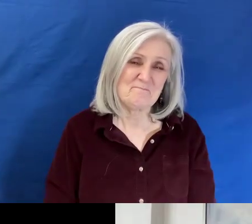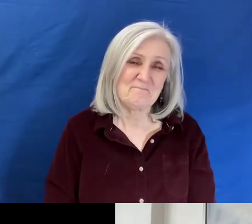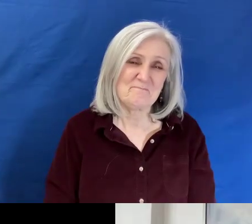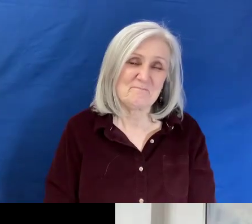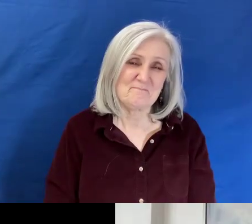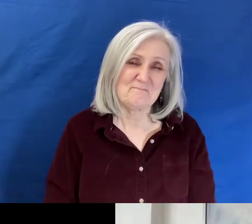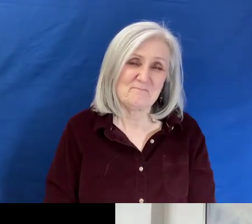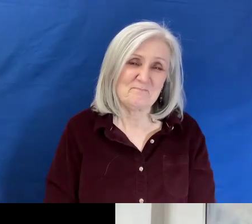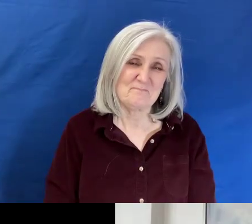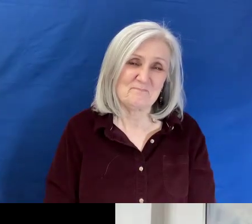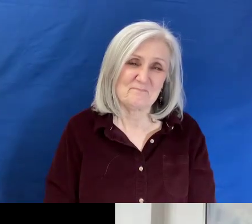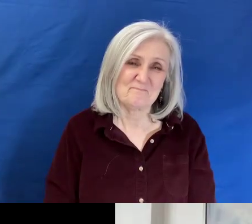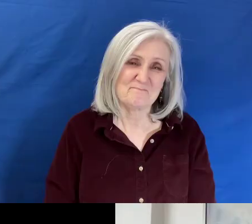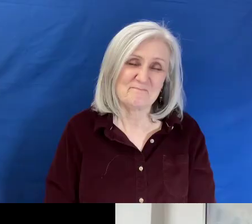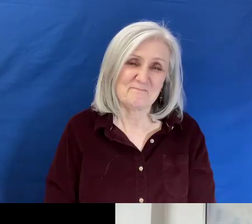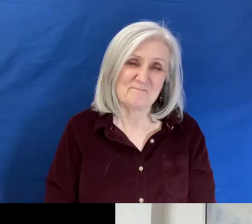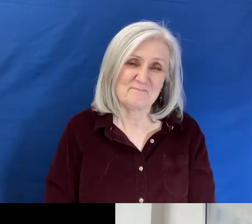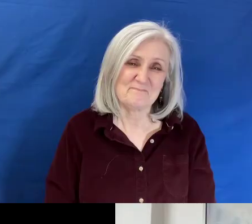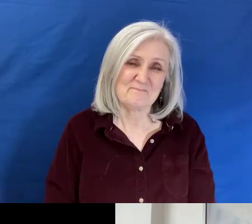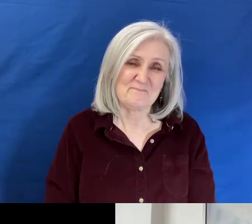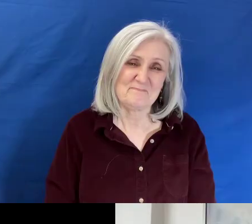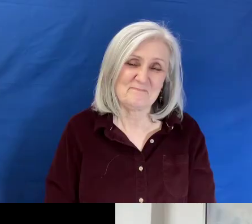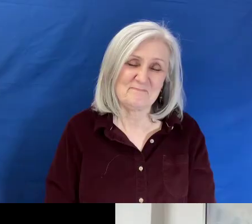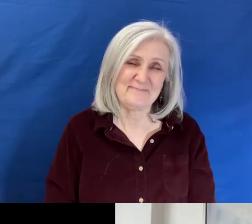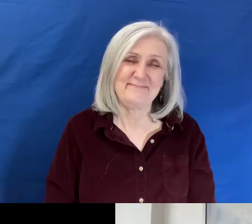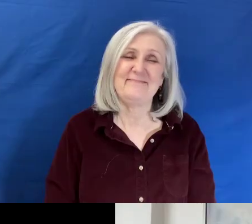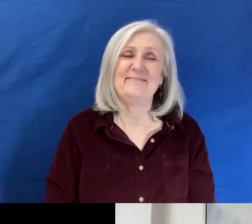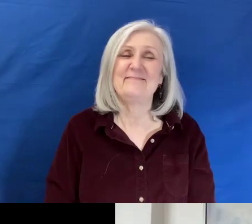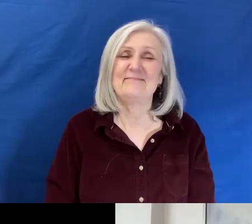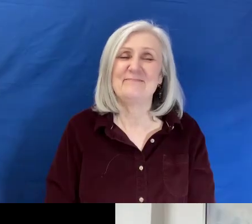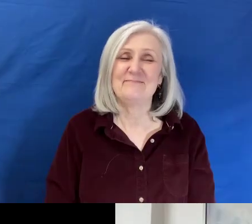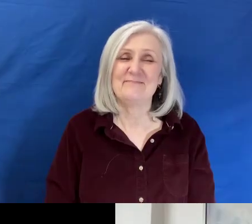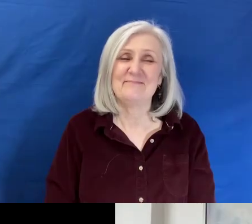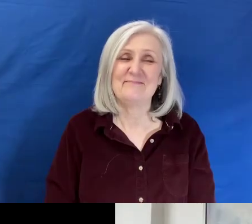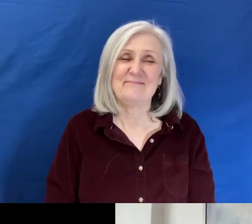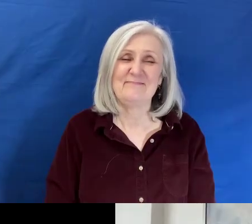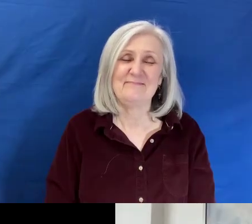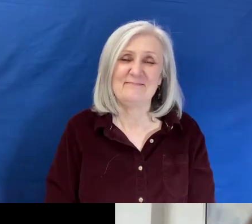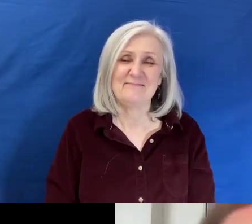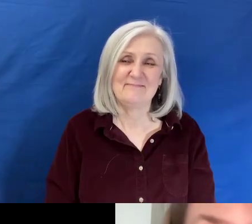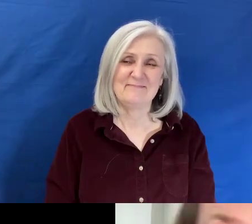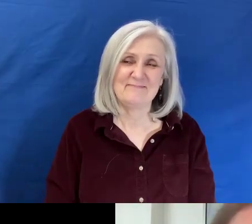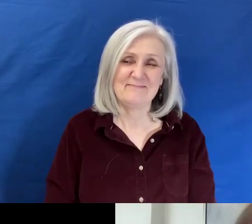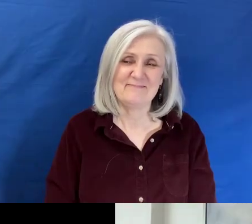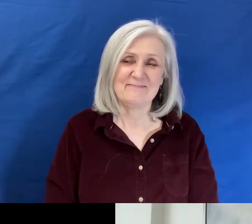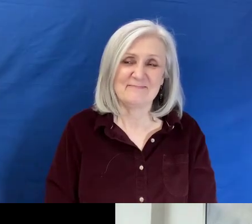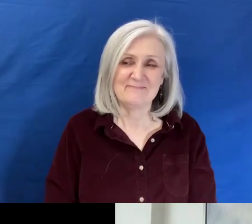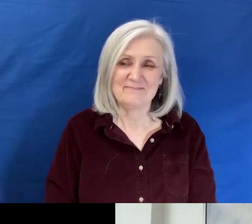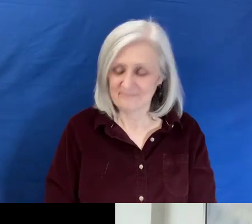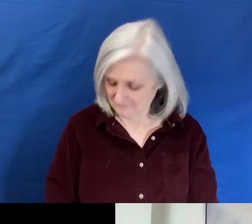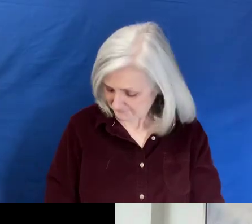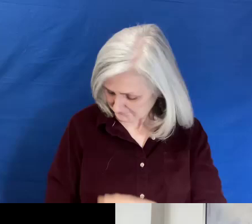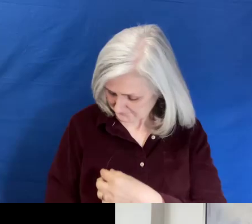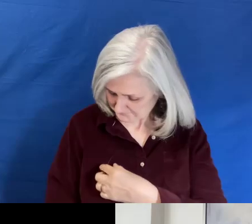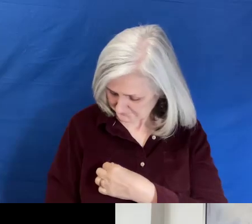for season two, I was like, oh my God, I can't wait to see what kind of story or what kind of dynamic happens in season